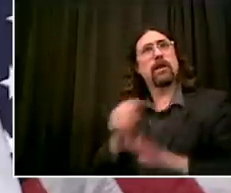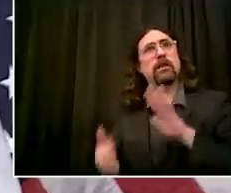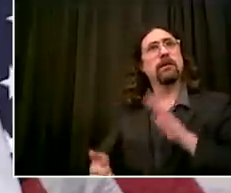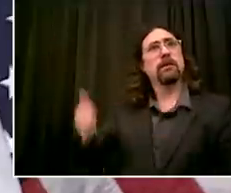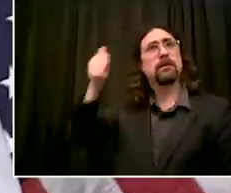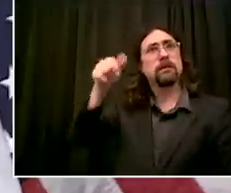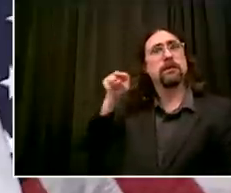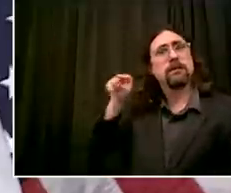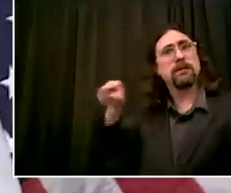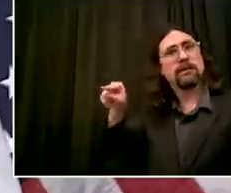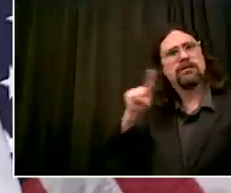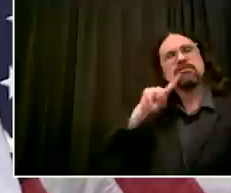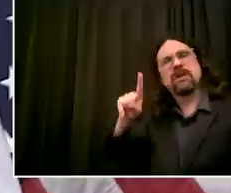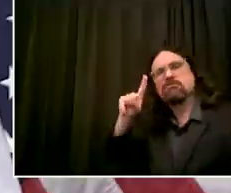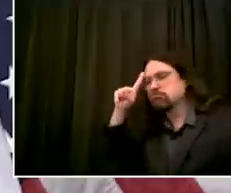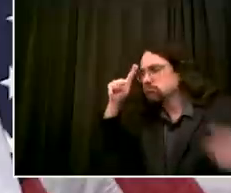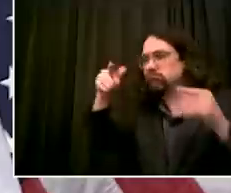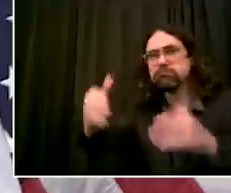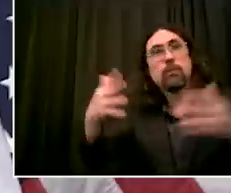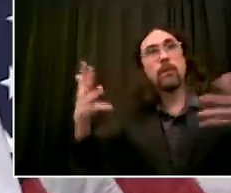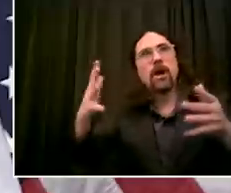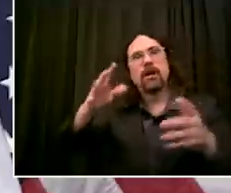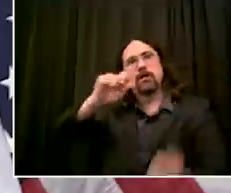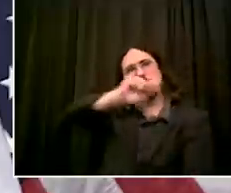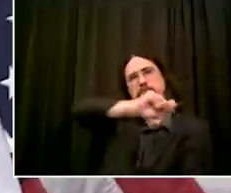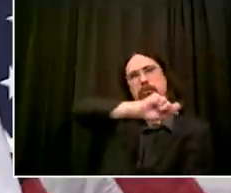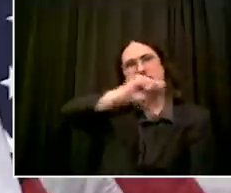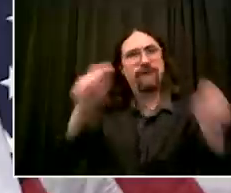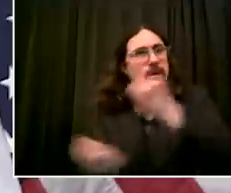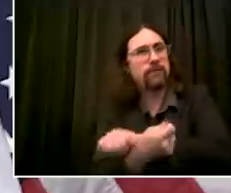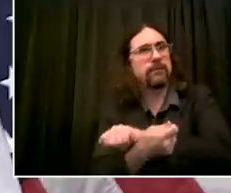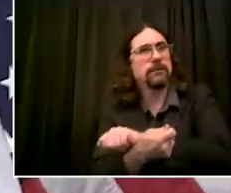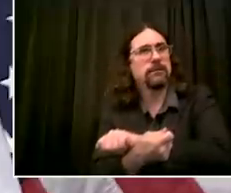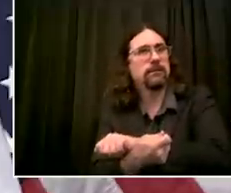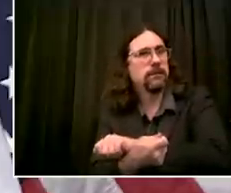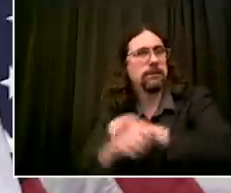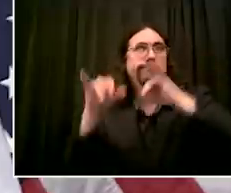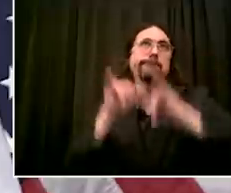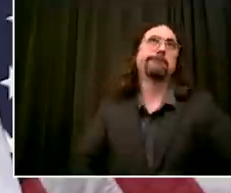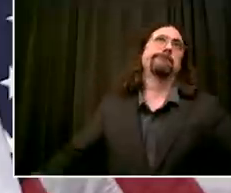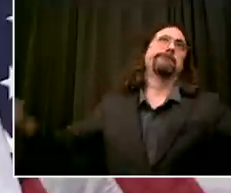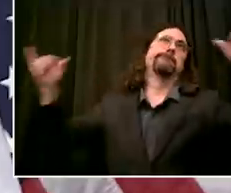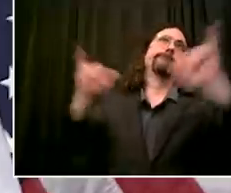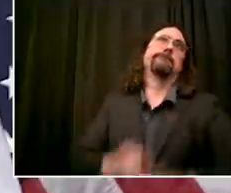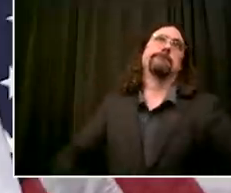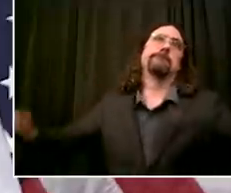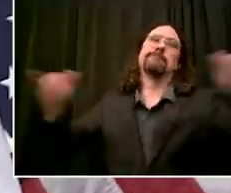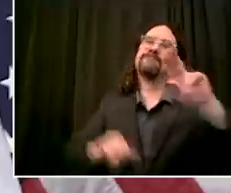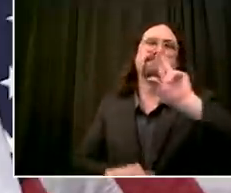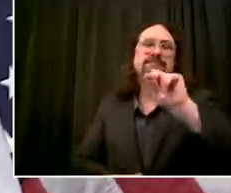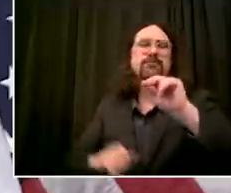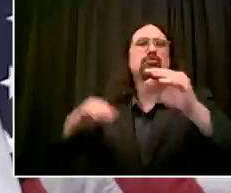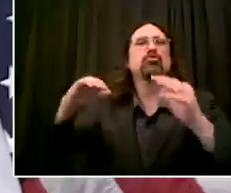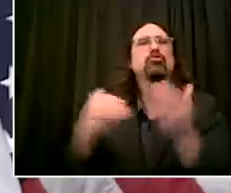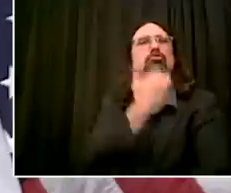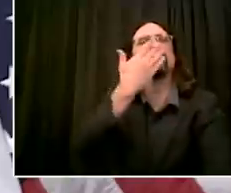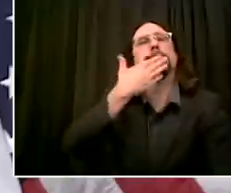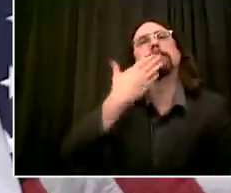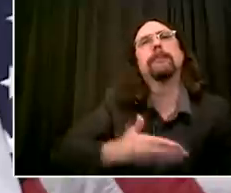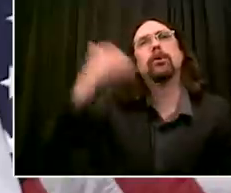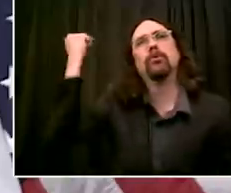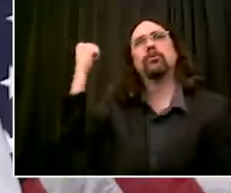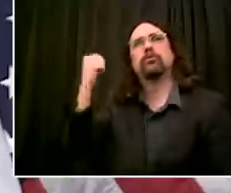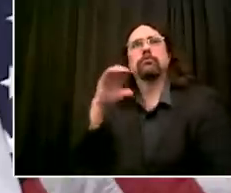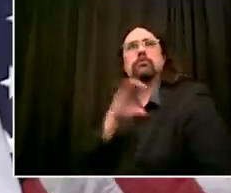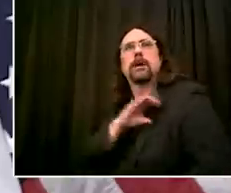guys all the time and have when they were in their service of this city. These are individuals who devoted their lives to changing